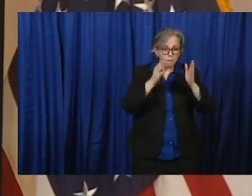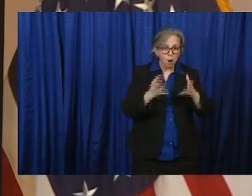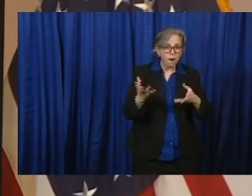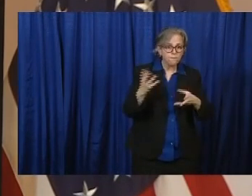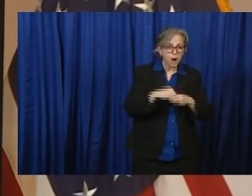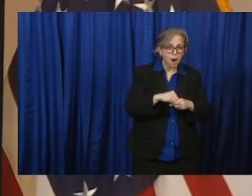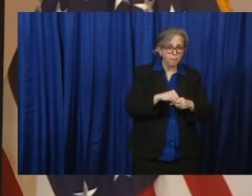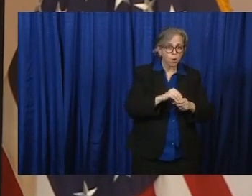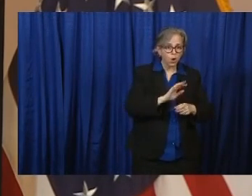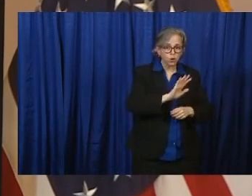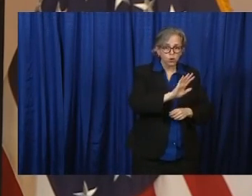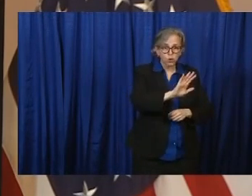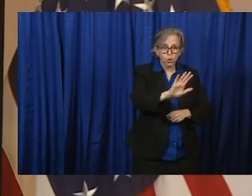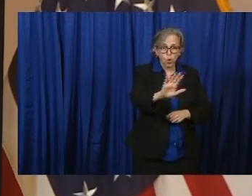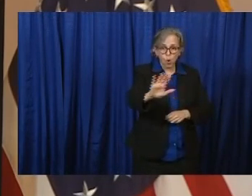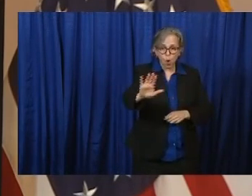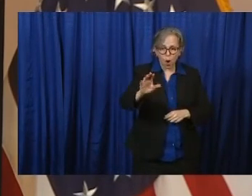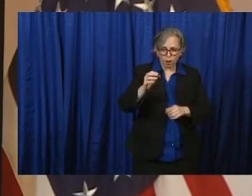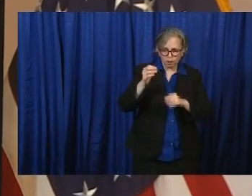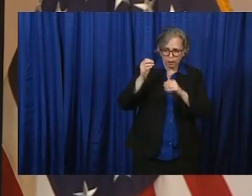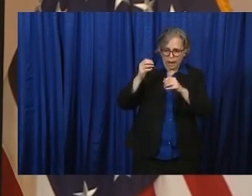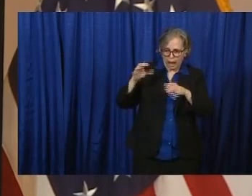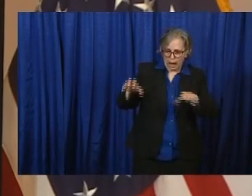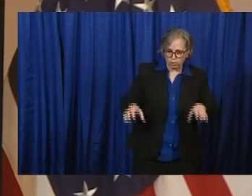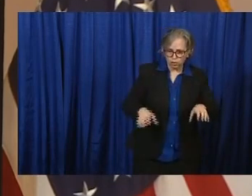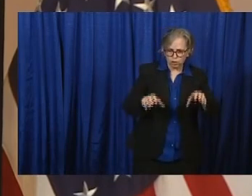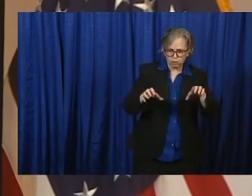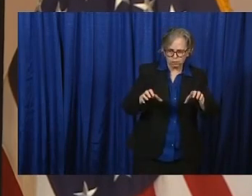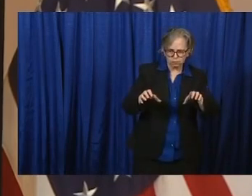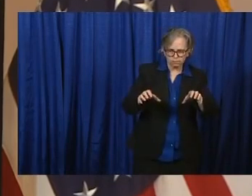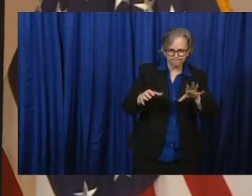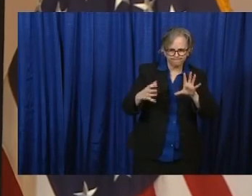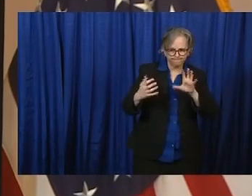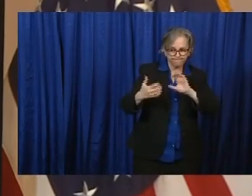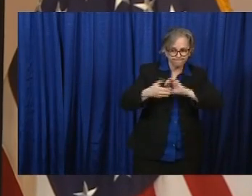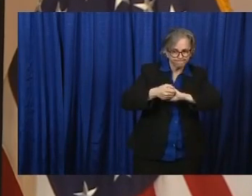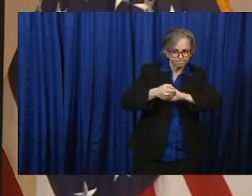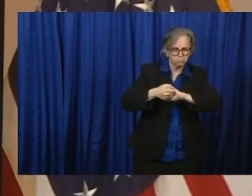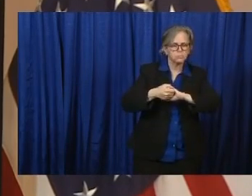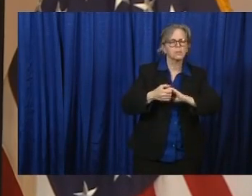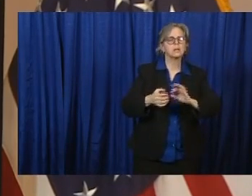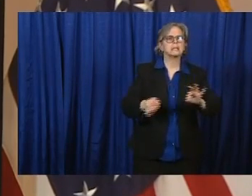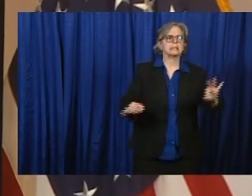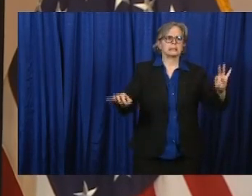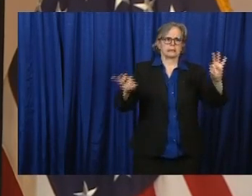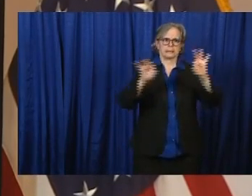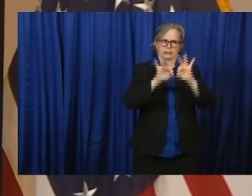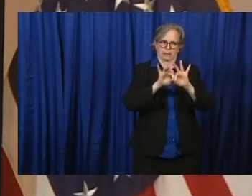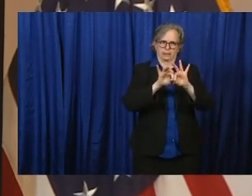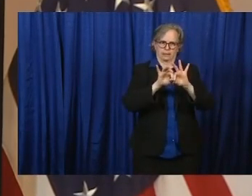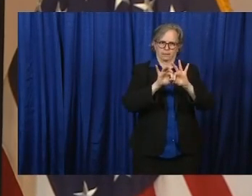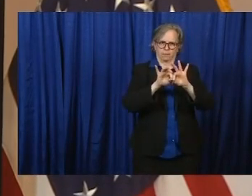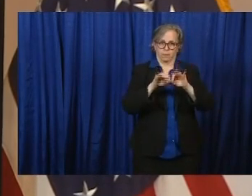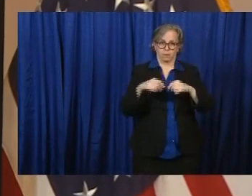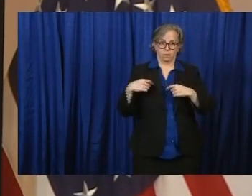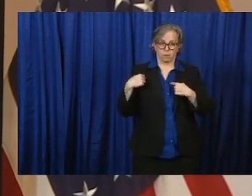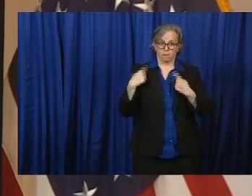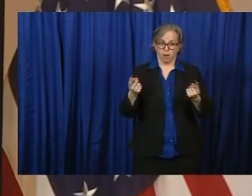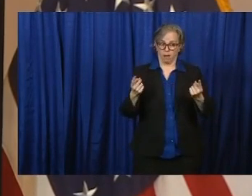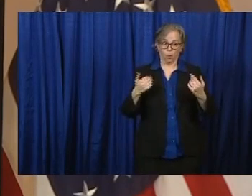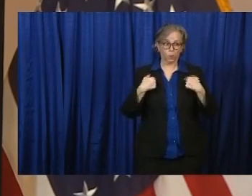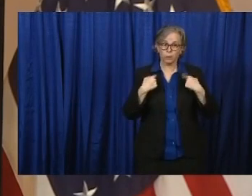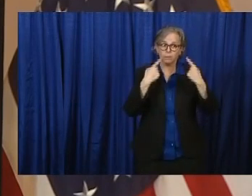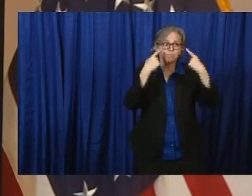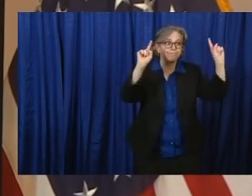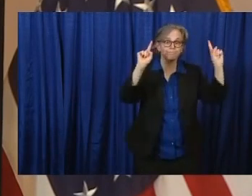actions are critical to ensuring that we continue to flatten the curve. We've had tremendous success with that so far, but we need tactical patience now,